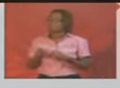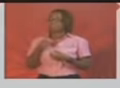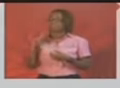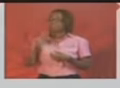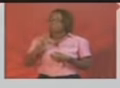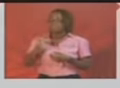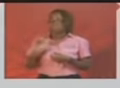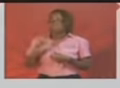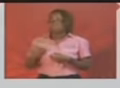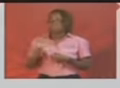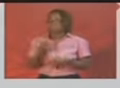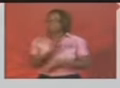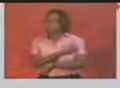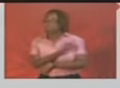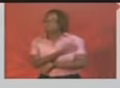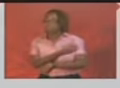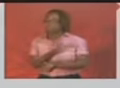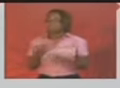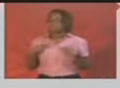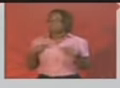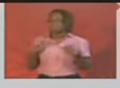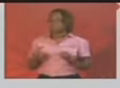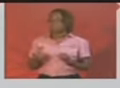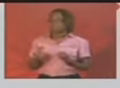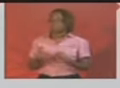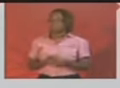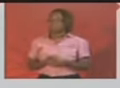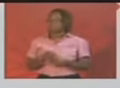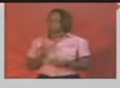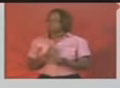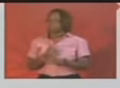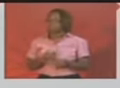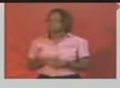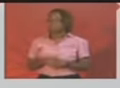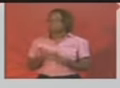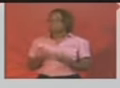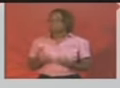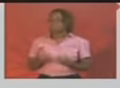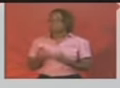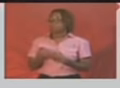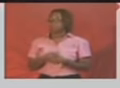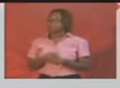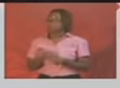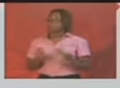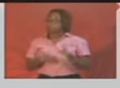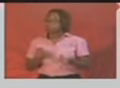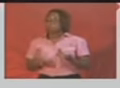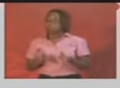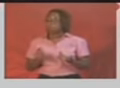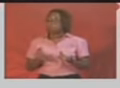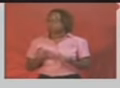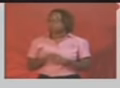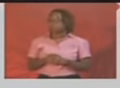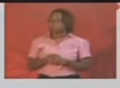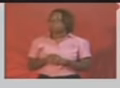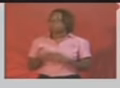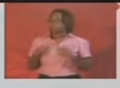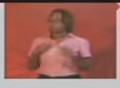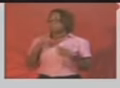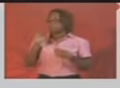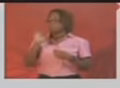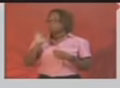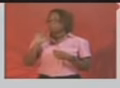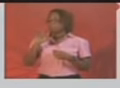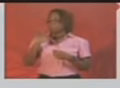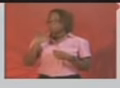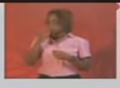over 65,000 so far since the beginning of the flu season. So the combination of vaccination together with the public health measures would